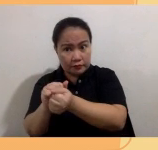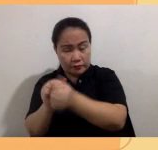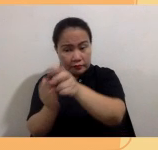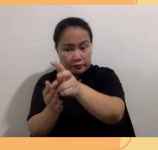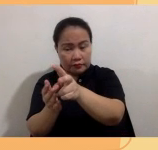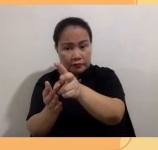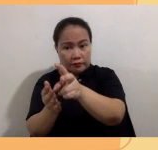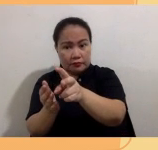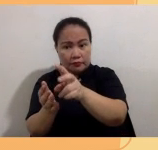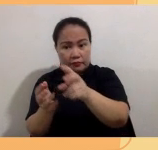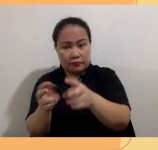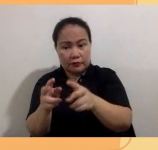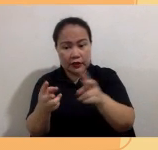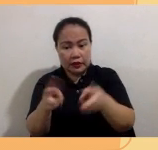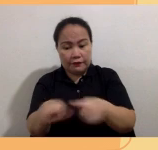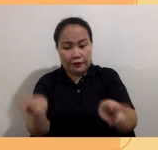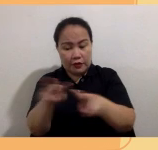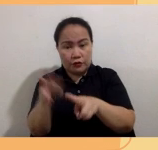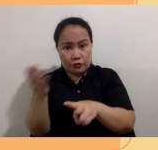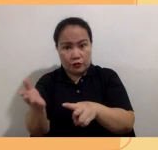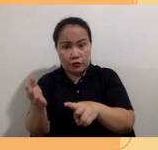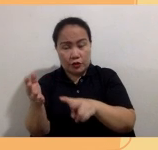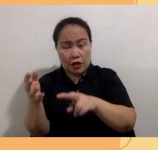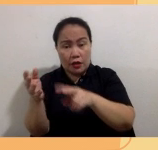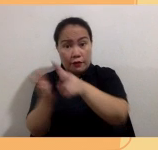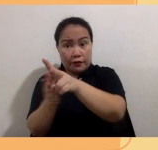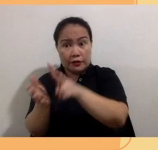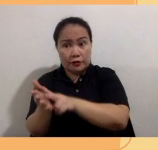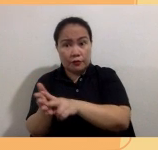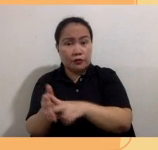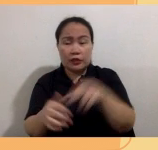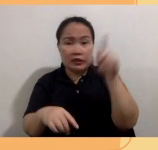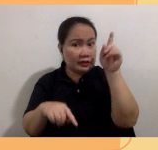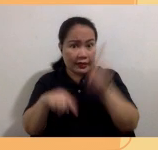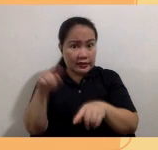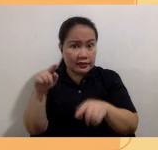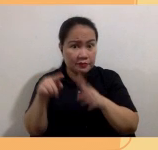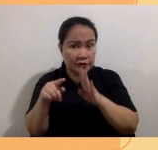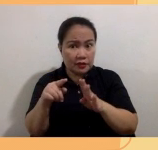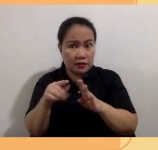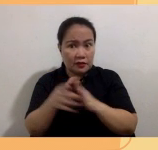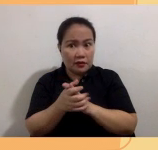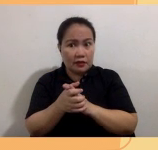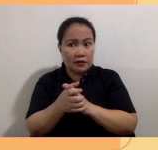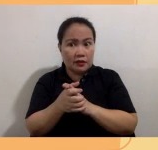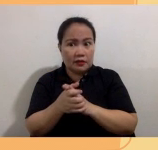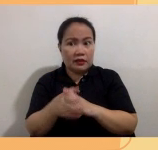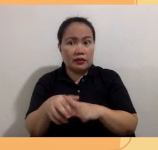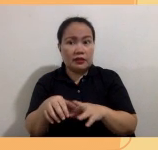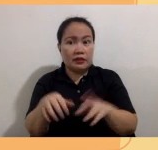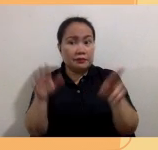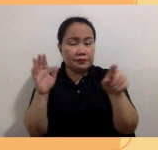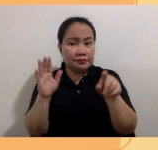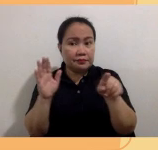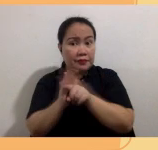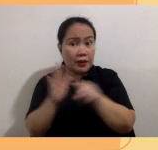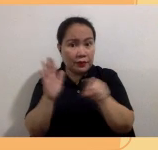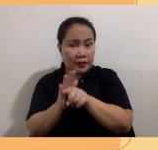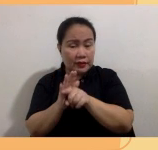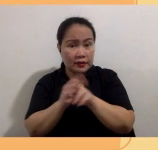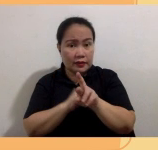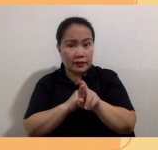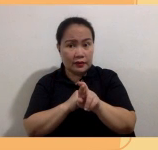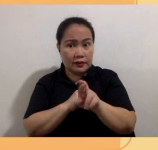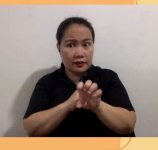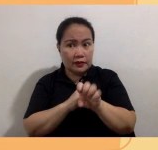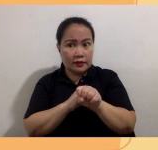value sa variable mo na hindi po pwede, yun yung tinatawag nating restricted values. It